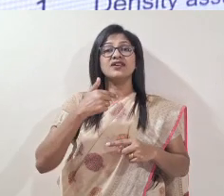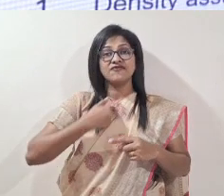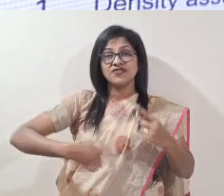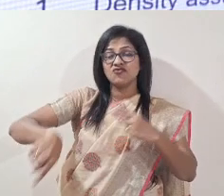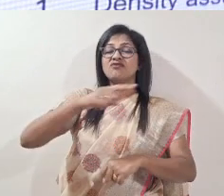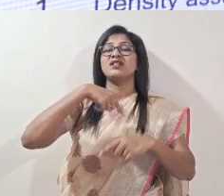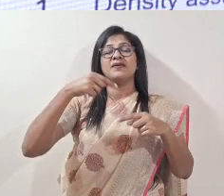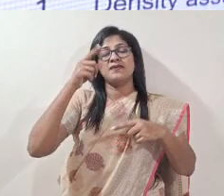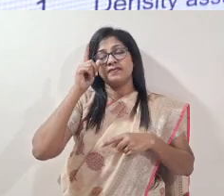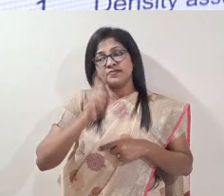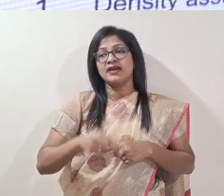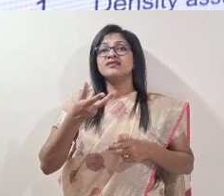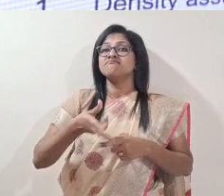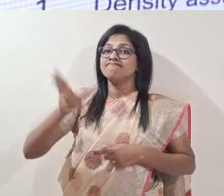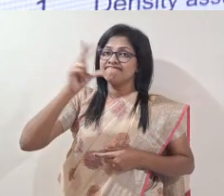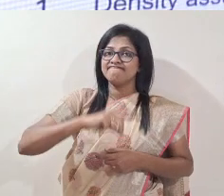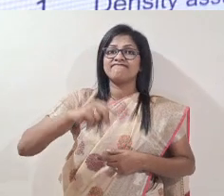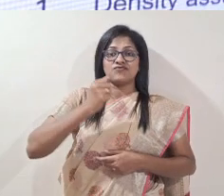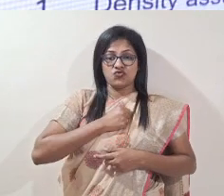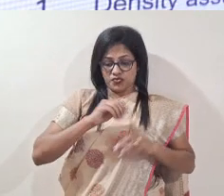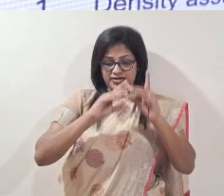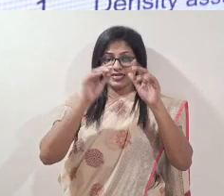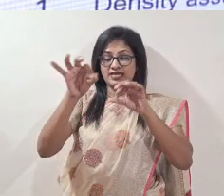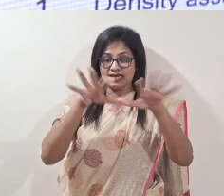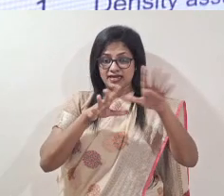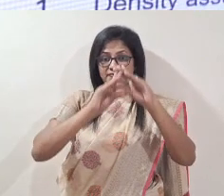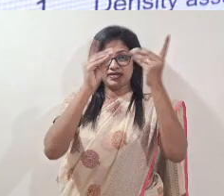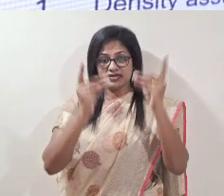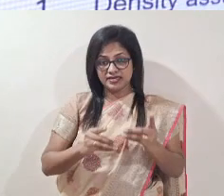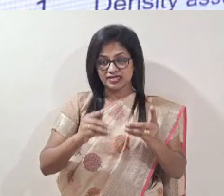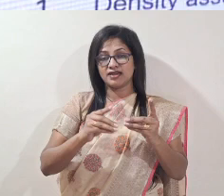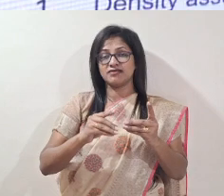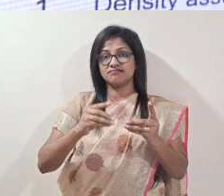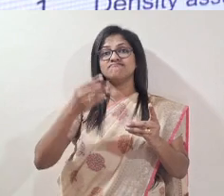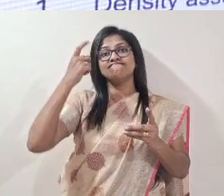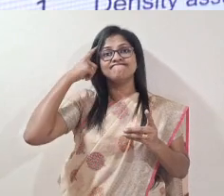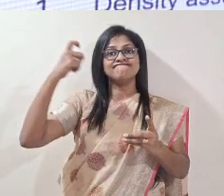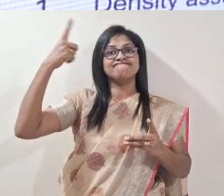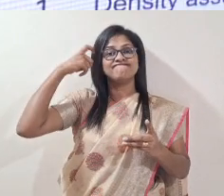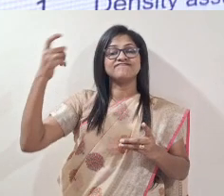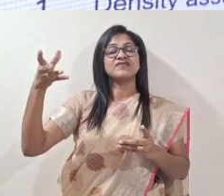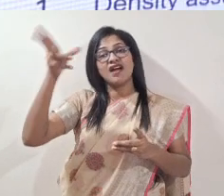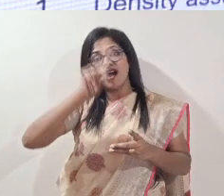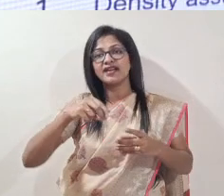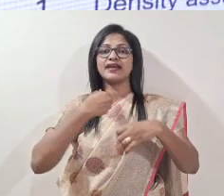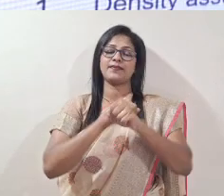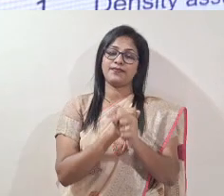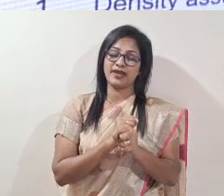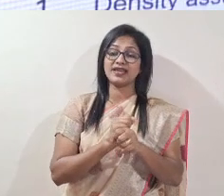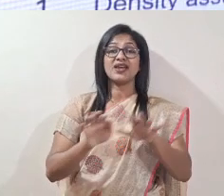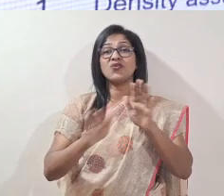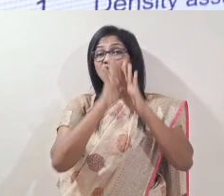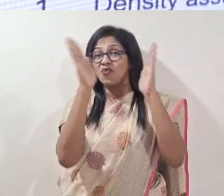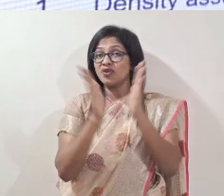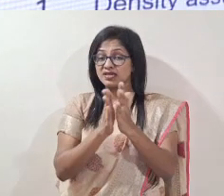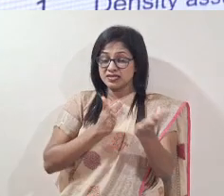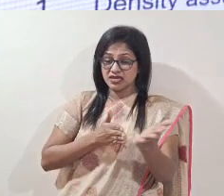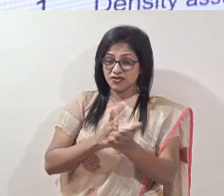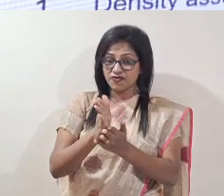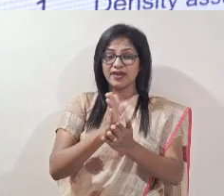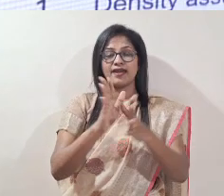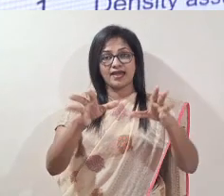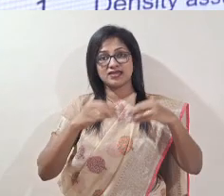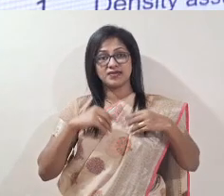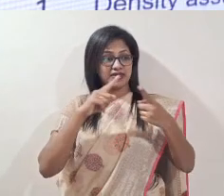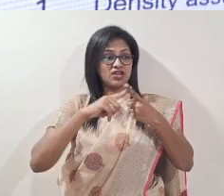need to reimagine our urban design, and we need to take holistic look apart from what